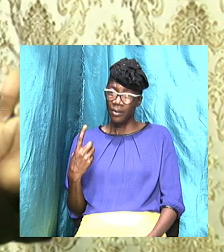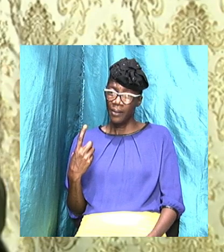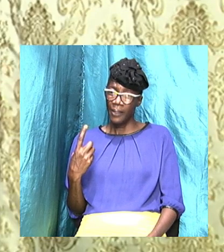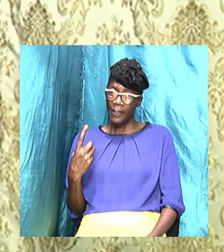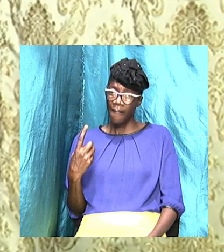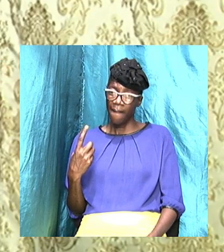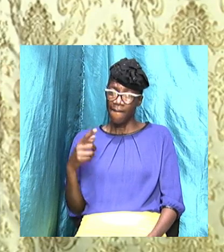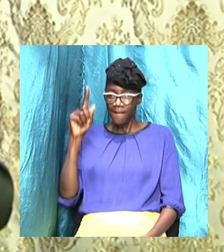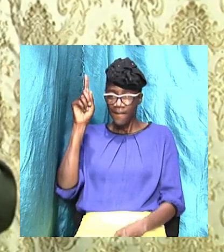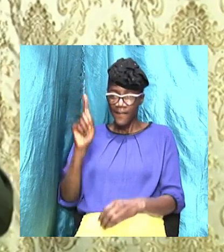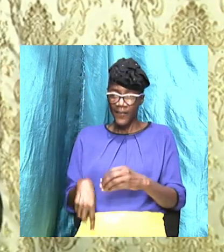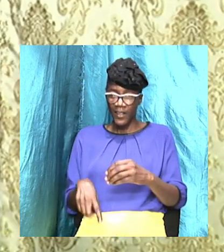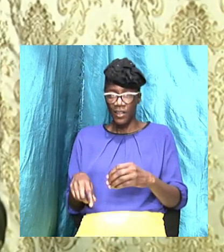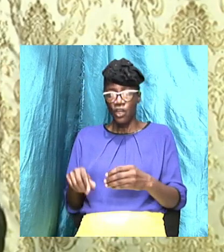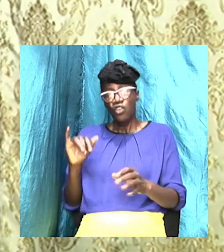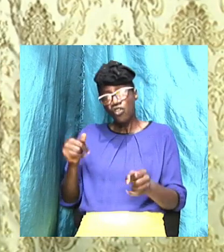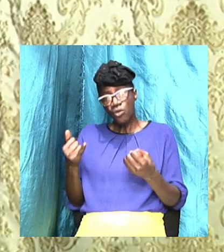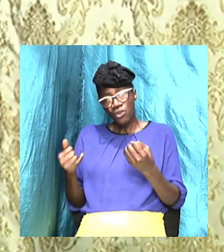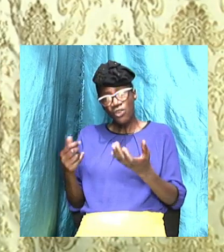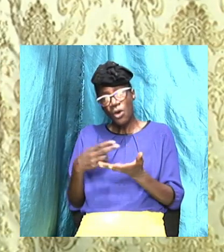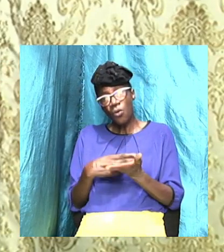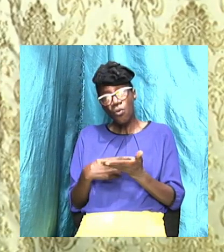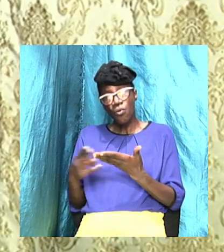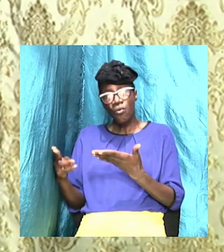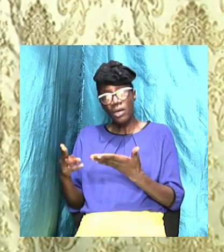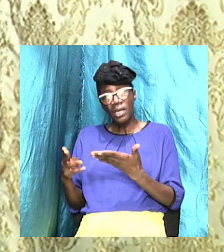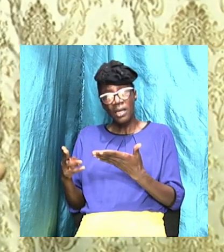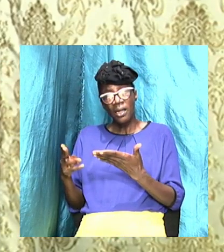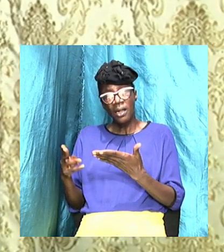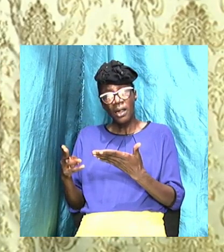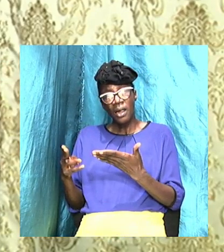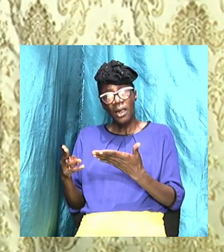I can't find the word, just holy.